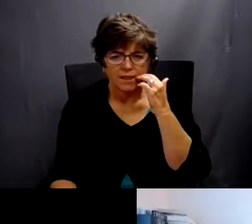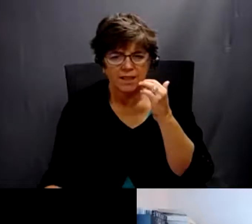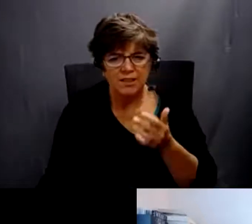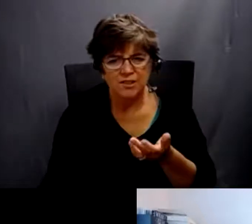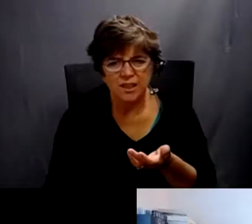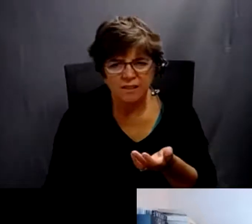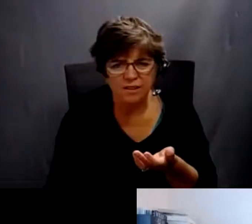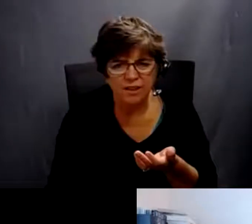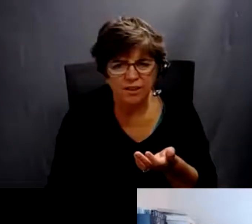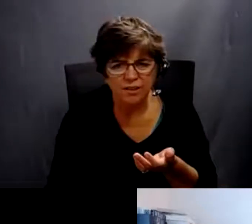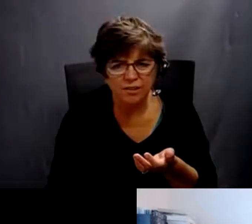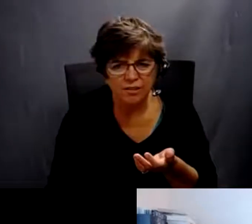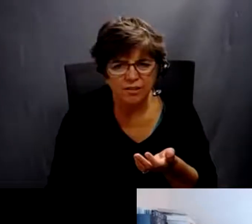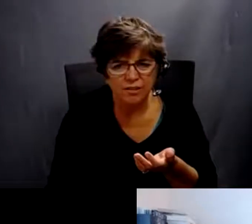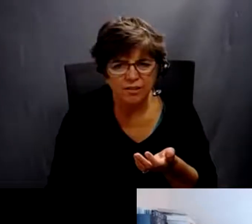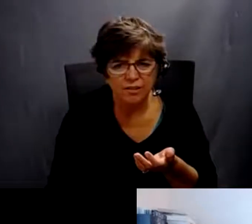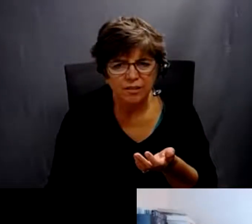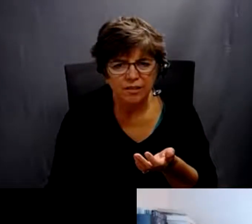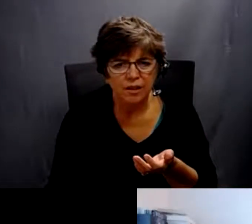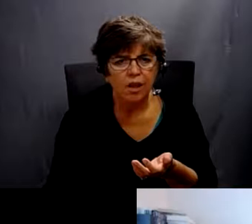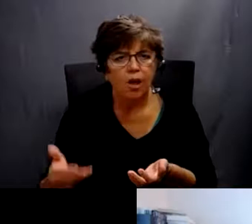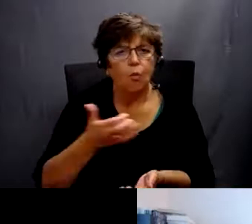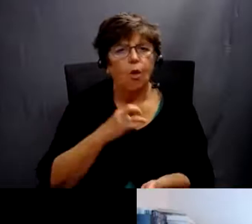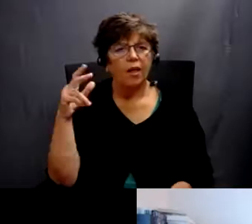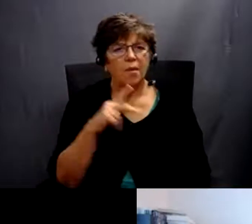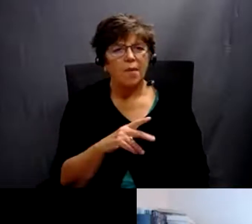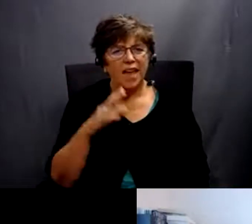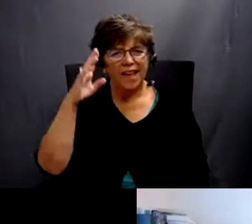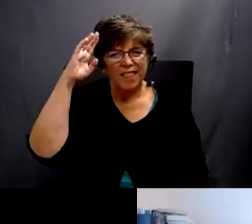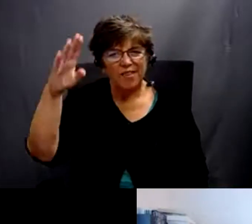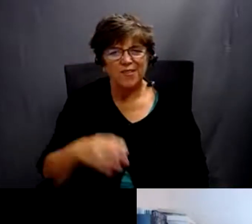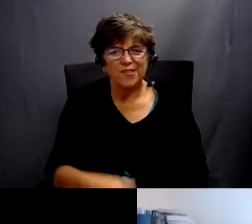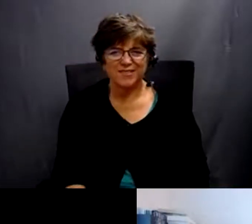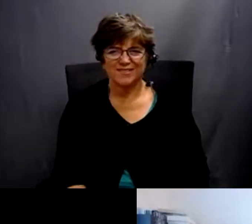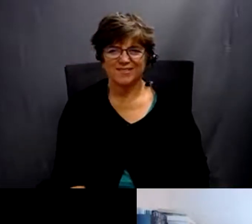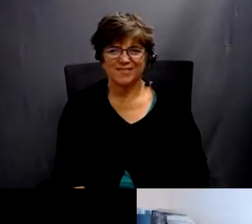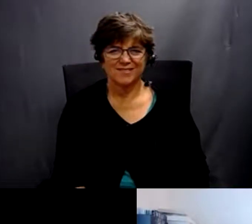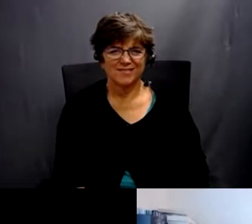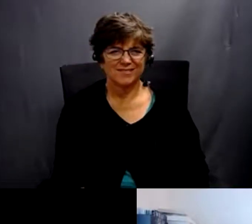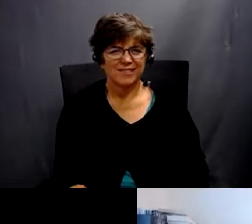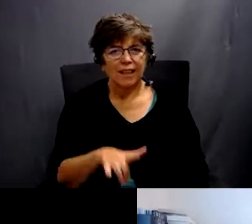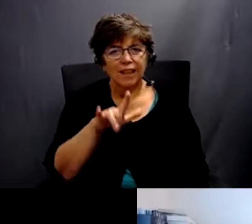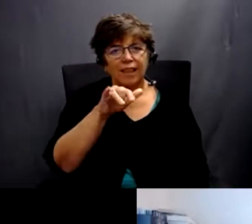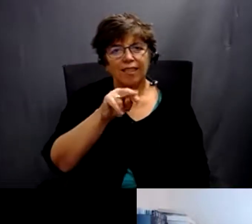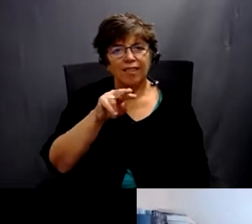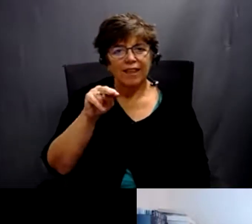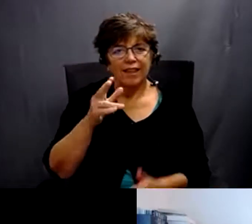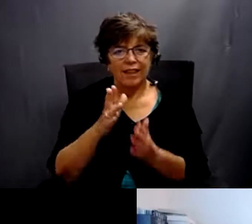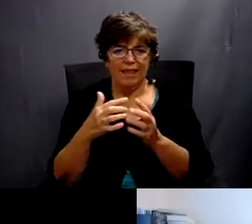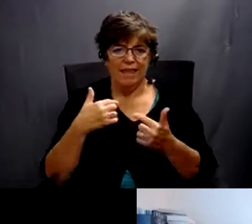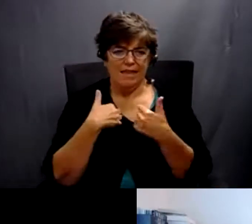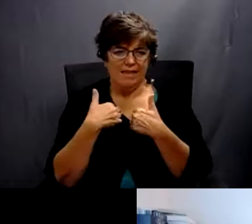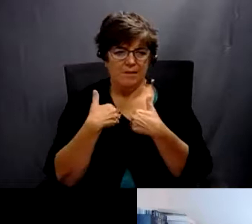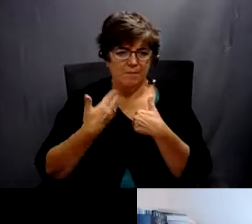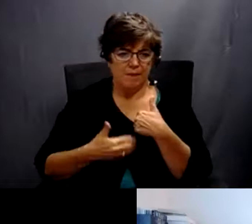All right, welcome back, everyone. So Lynn has asked me